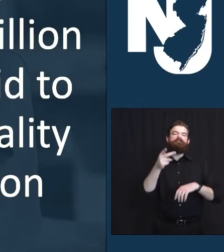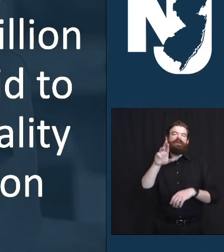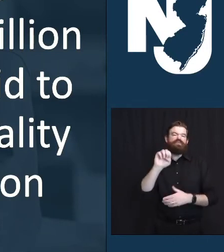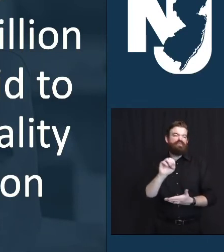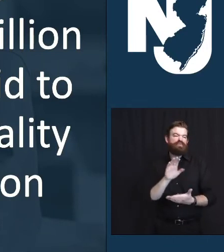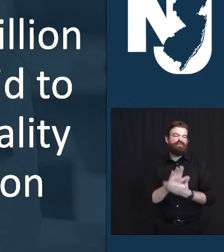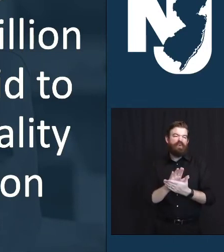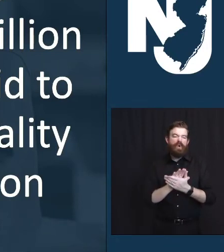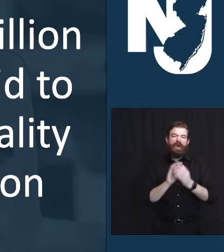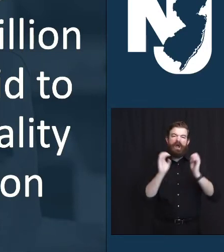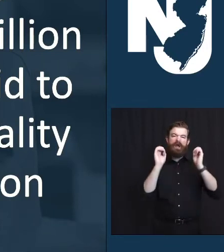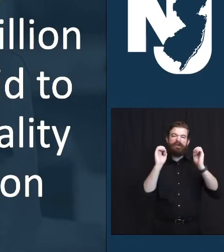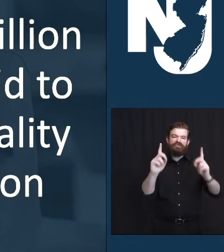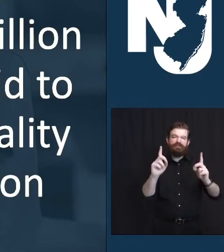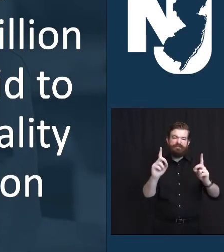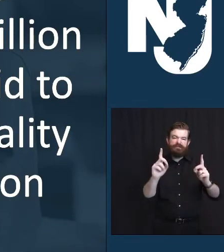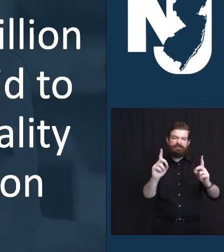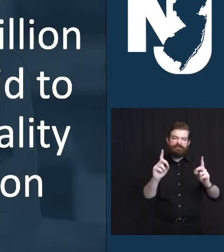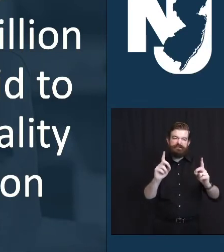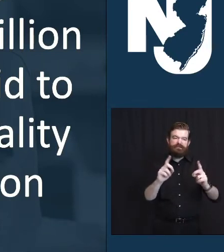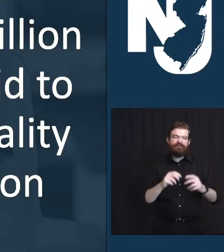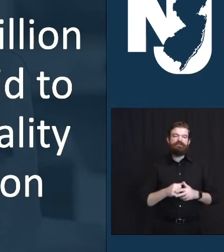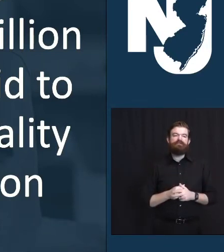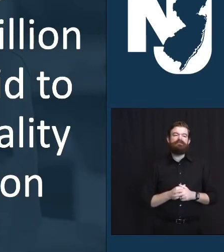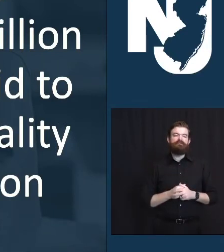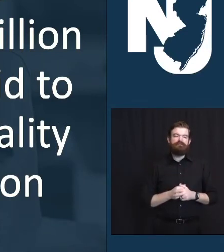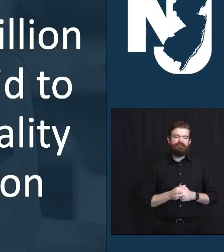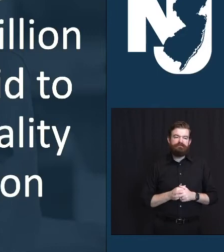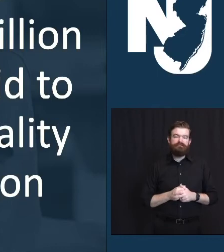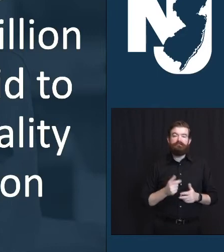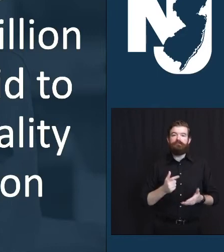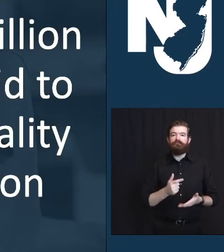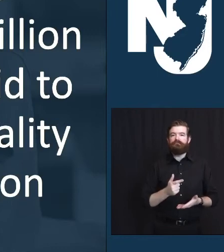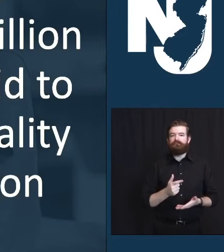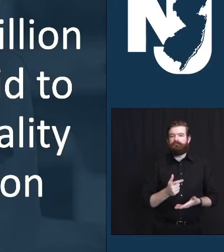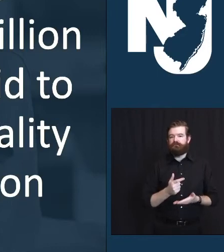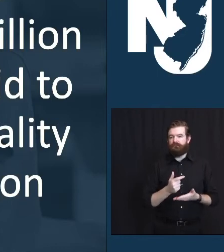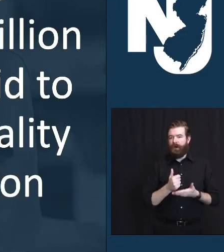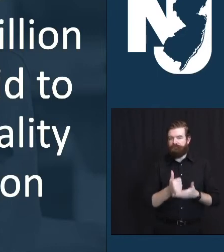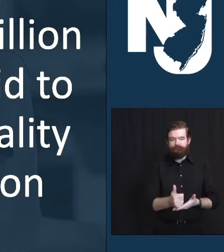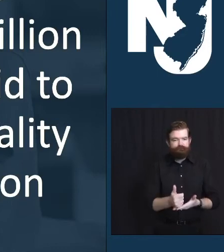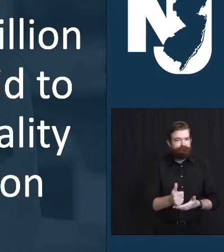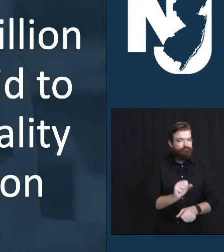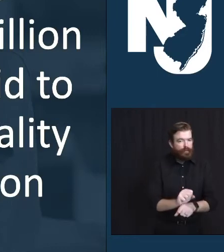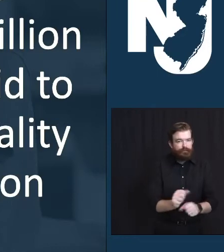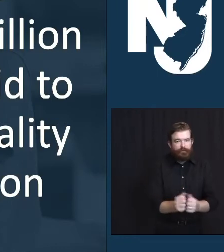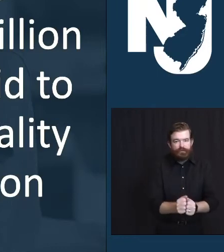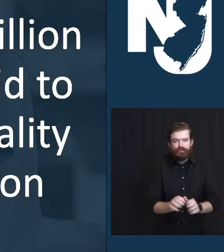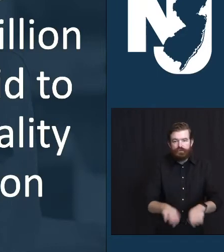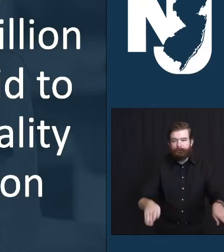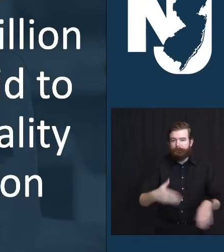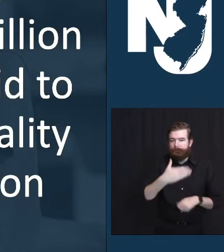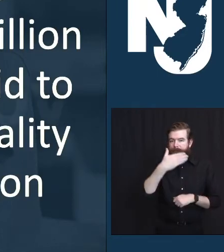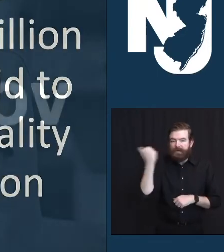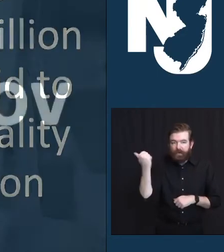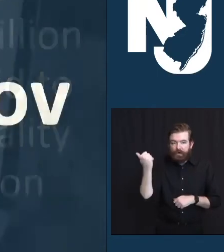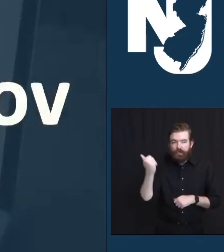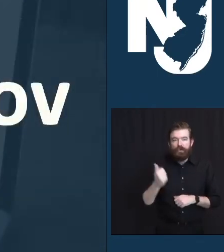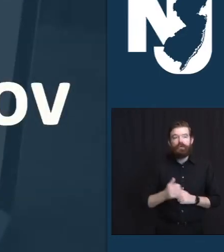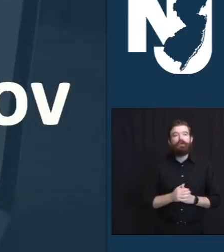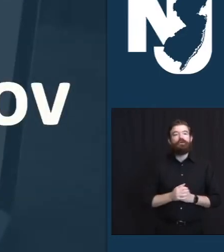proven how, over a lifetime, every dollar invested in early education is repaid many times over. For